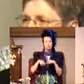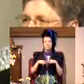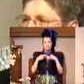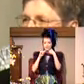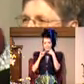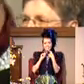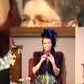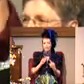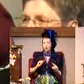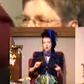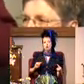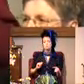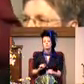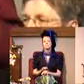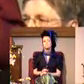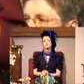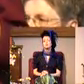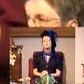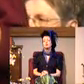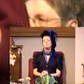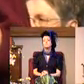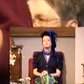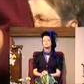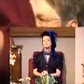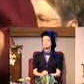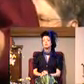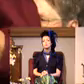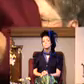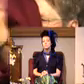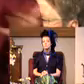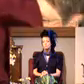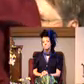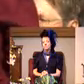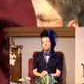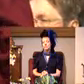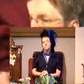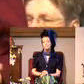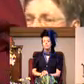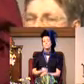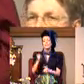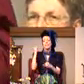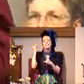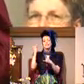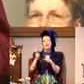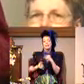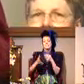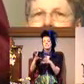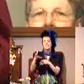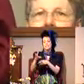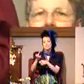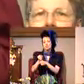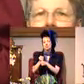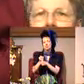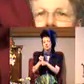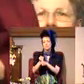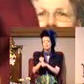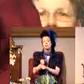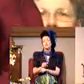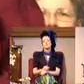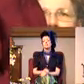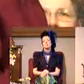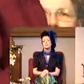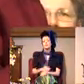loss. And when at last they took what willingly he gave,